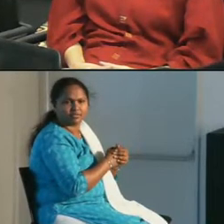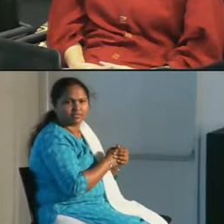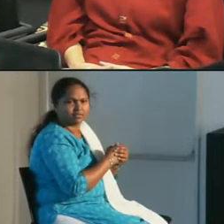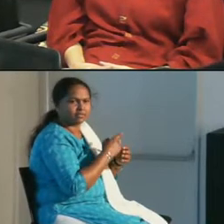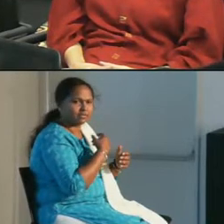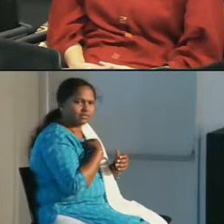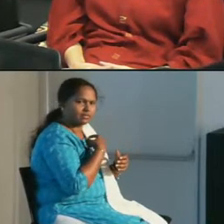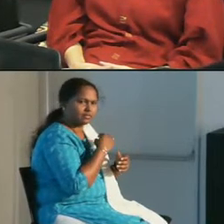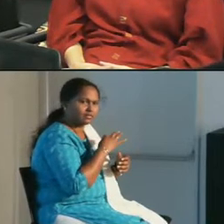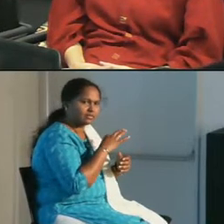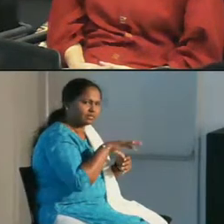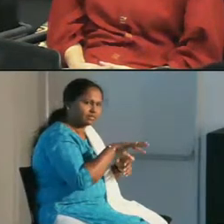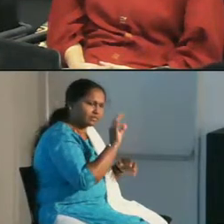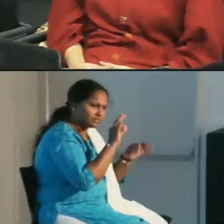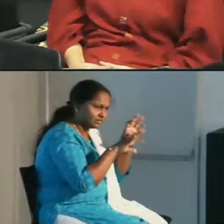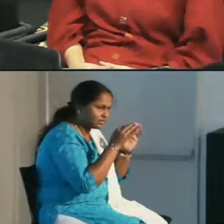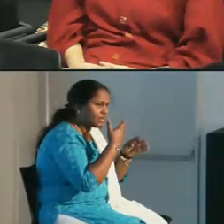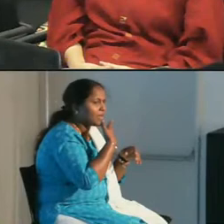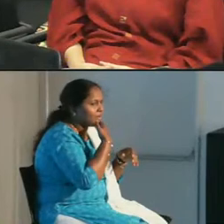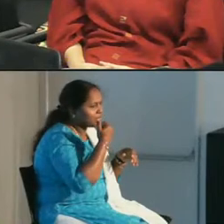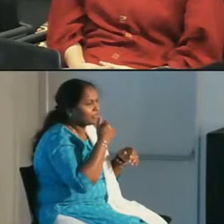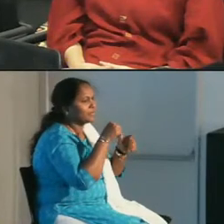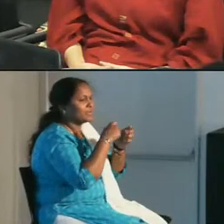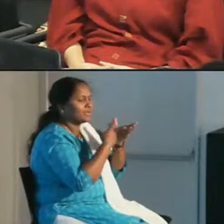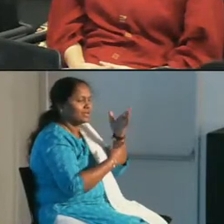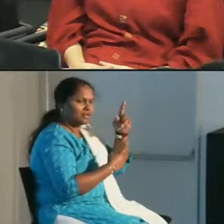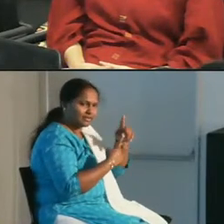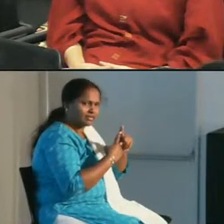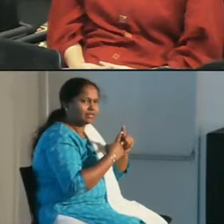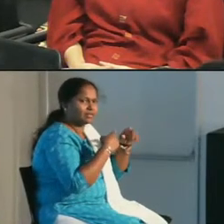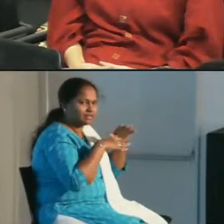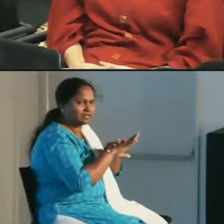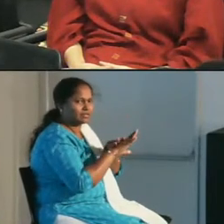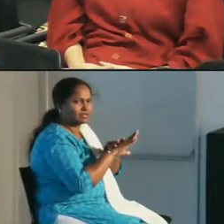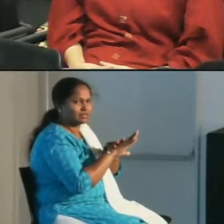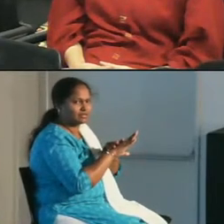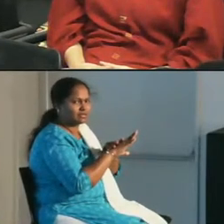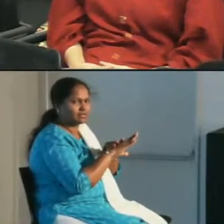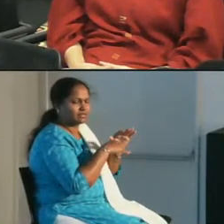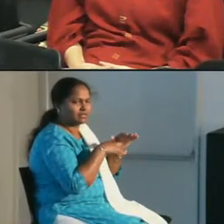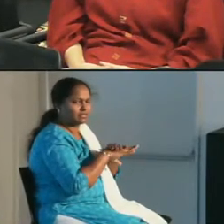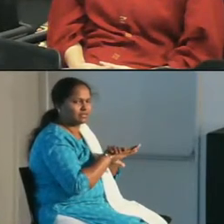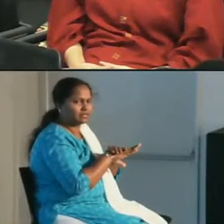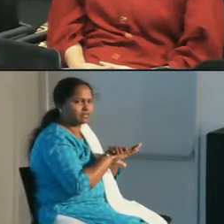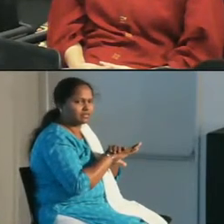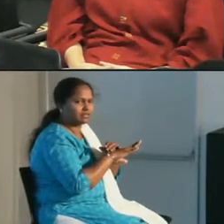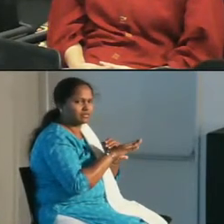I find the best art inside the